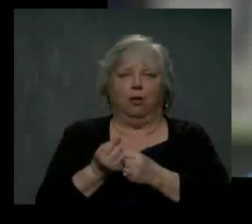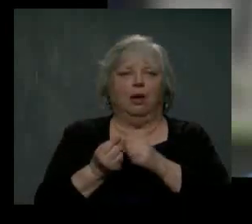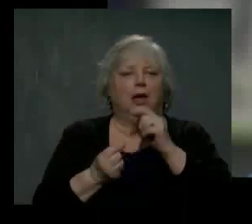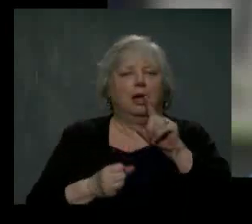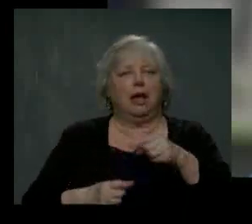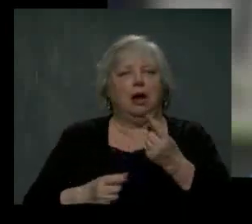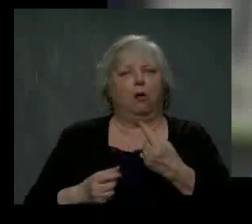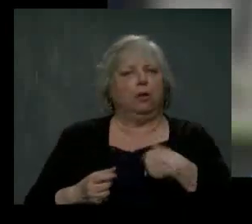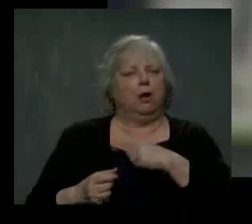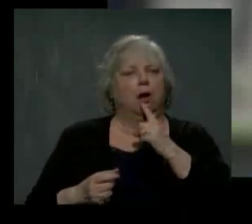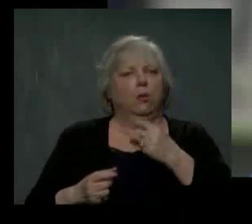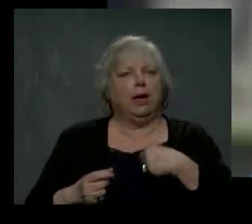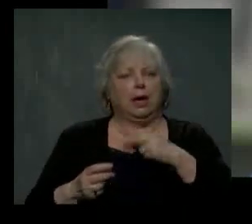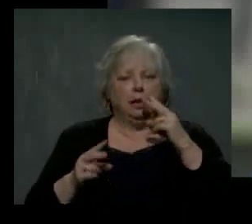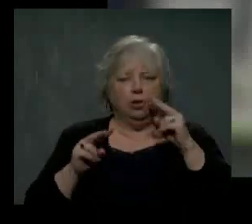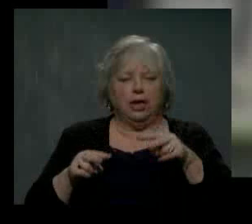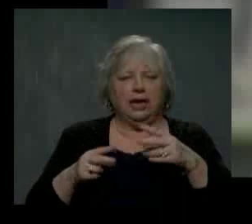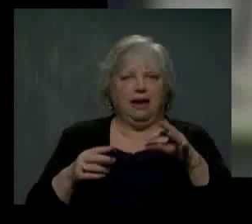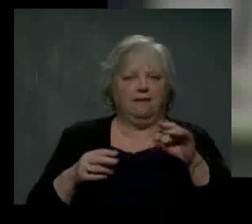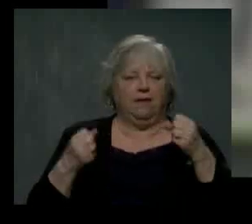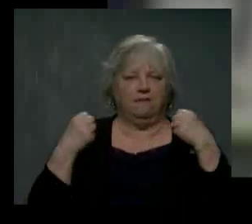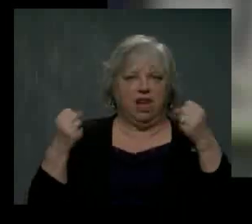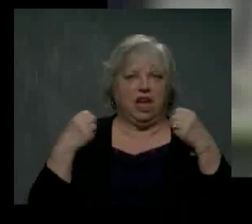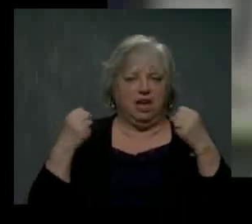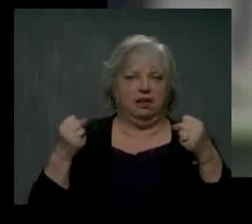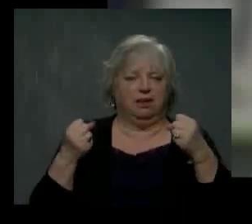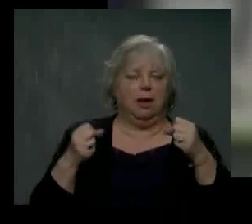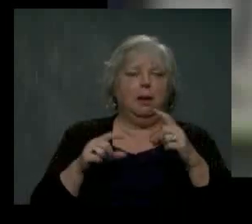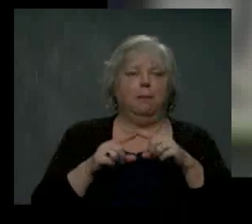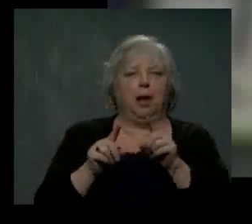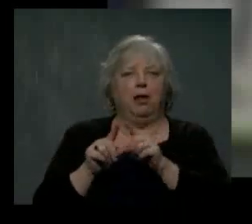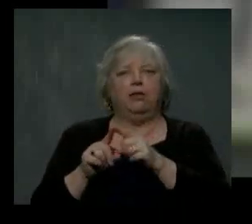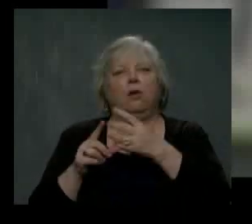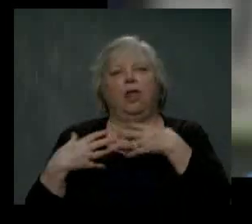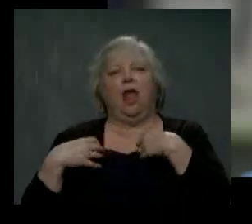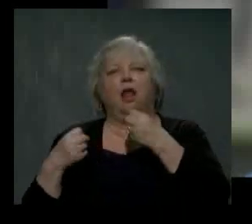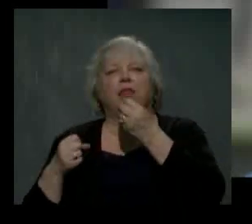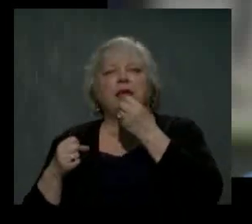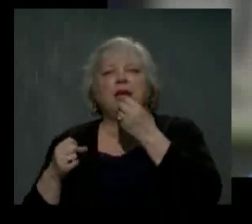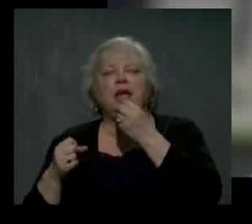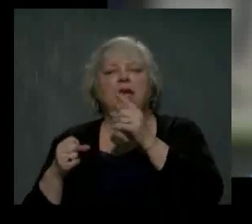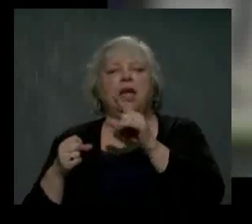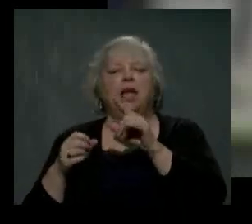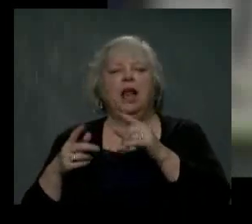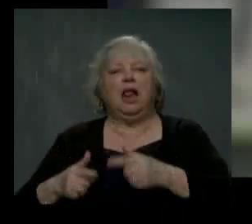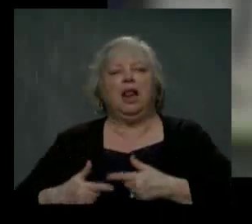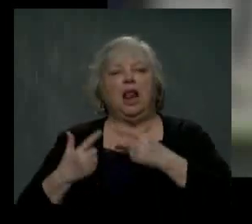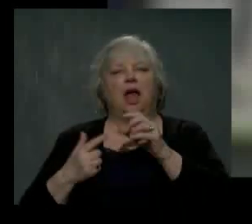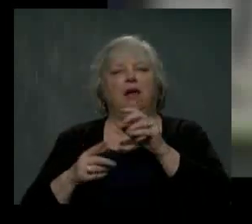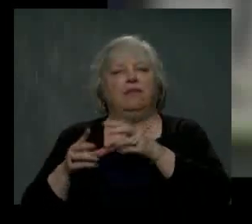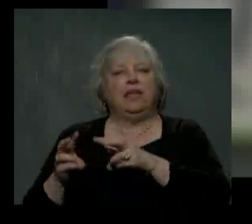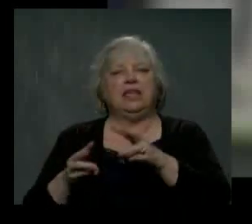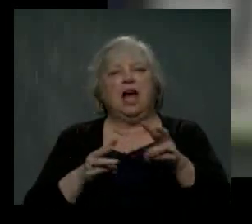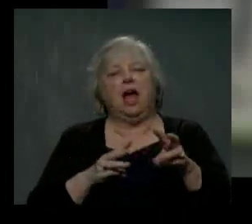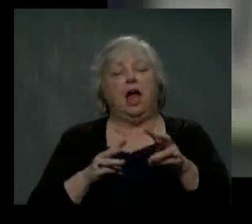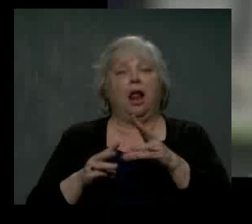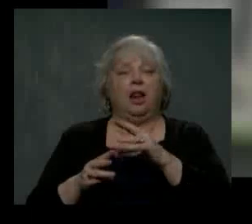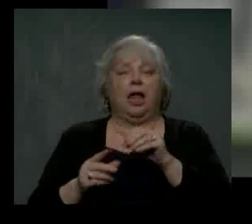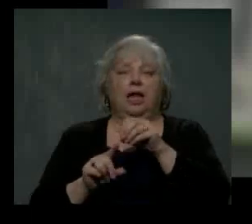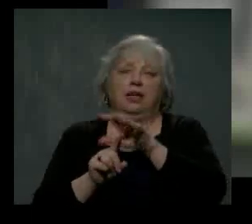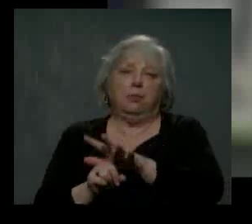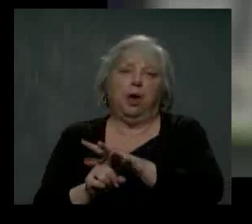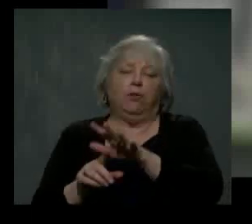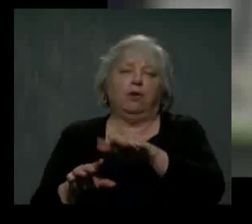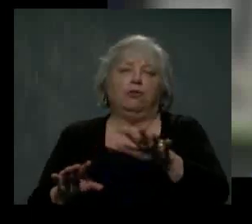only are we looking at the fitness piece, we're looking at the healthy eating lifestyles, trying to expose children to all of